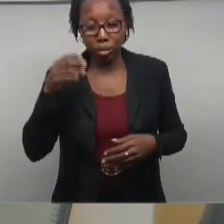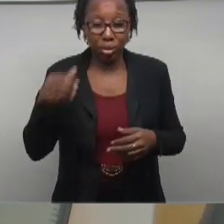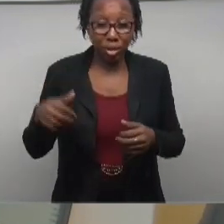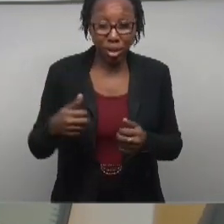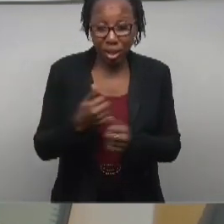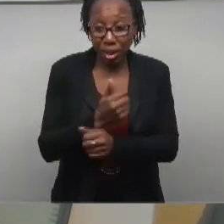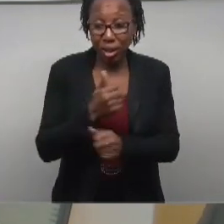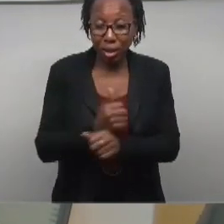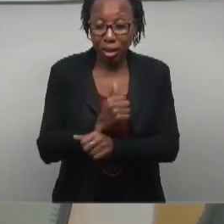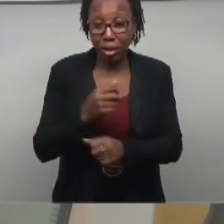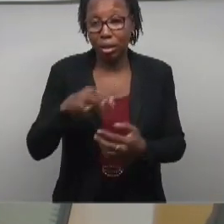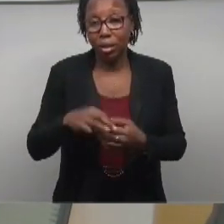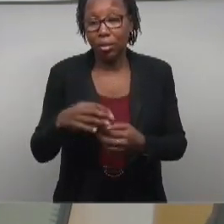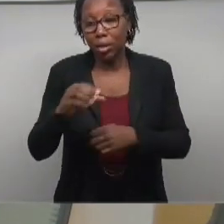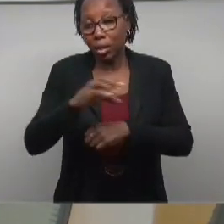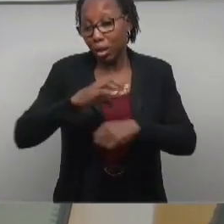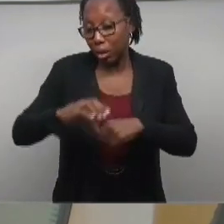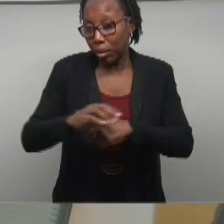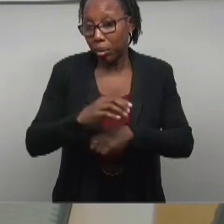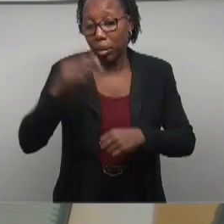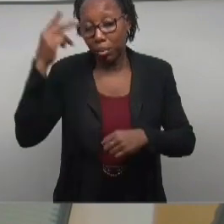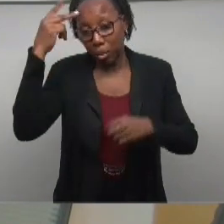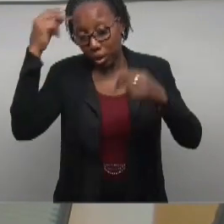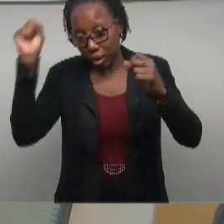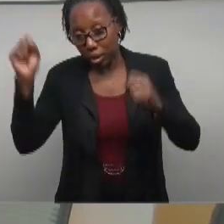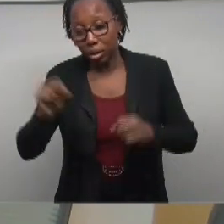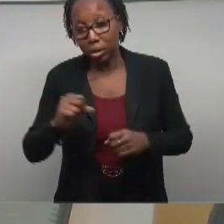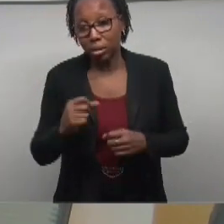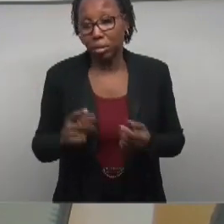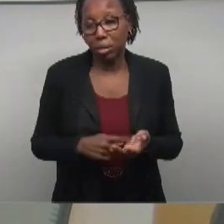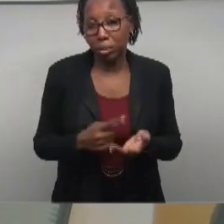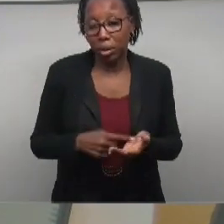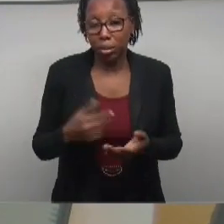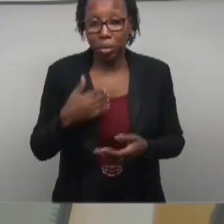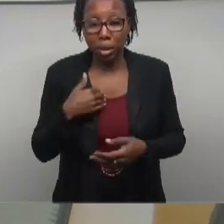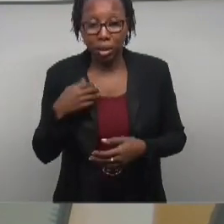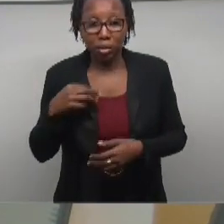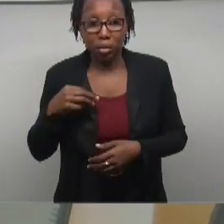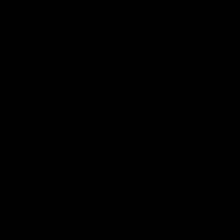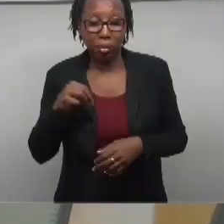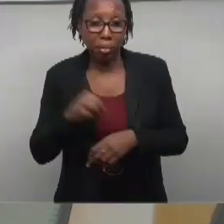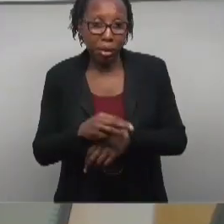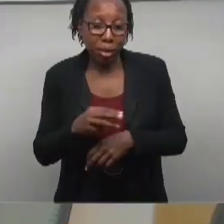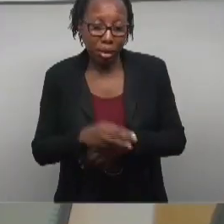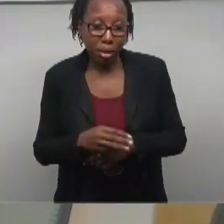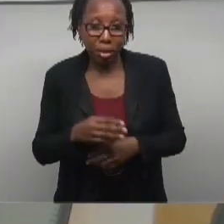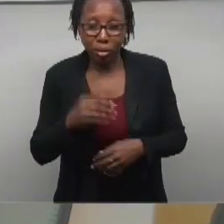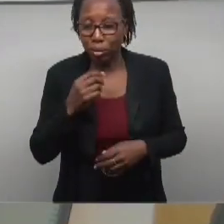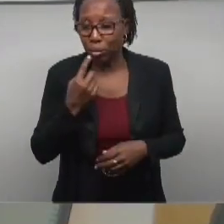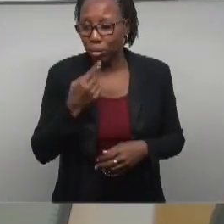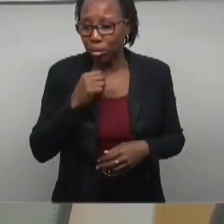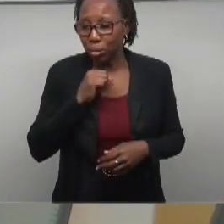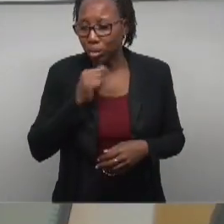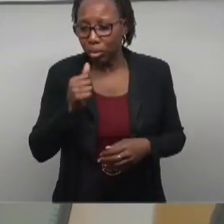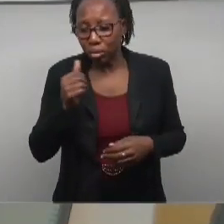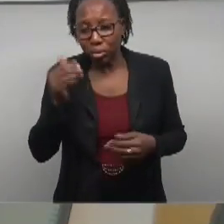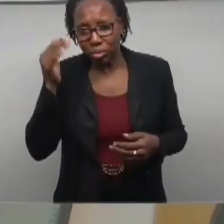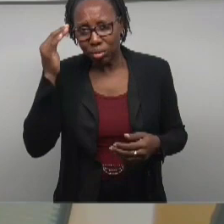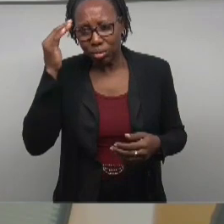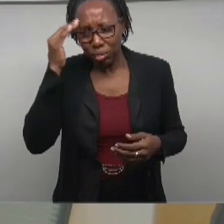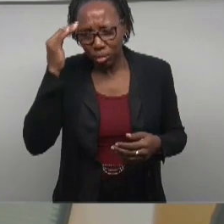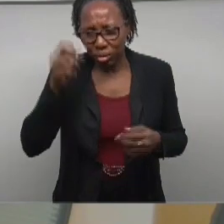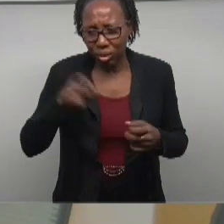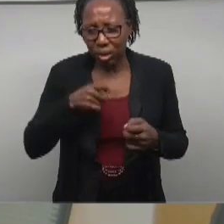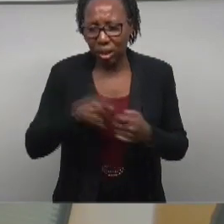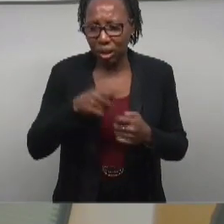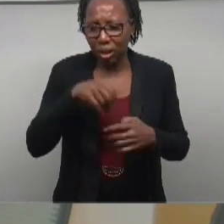process towards implementing the land policy. Senator Andrew therefore proposed a motion that Senate support the ongoing review and work